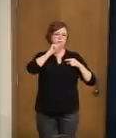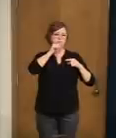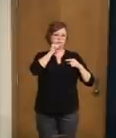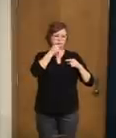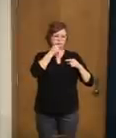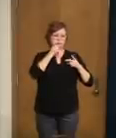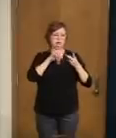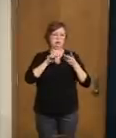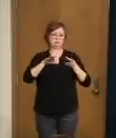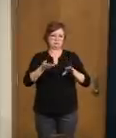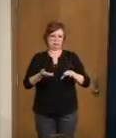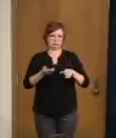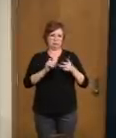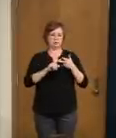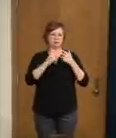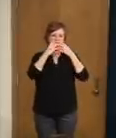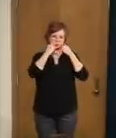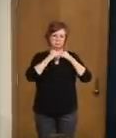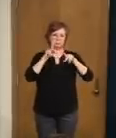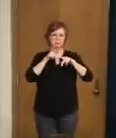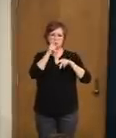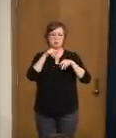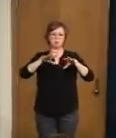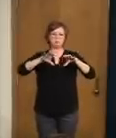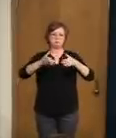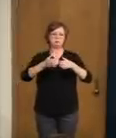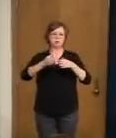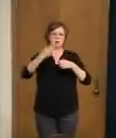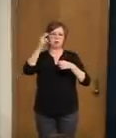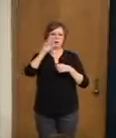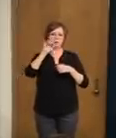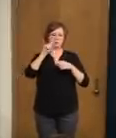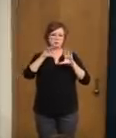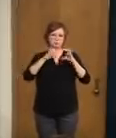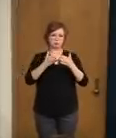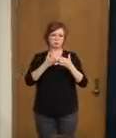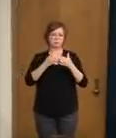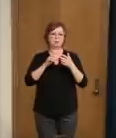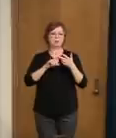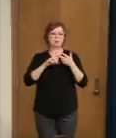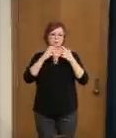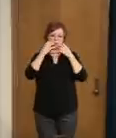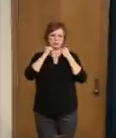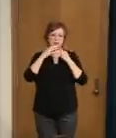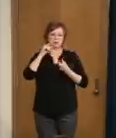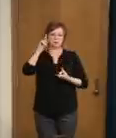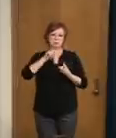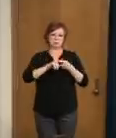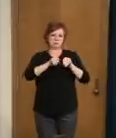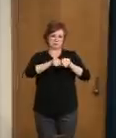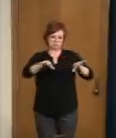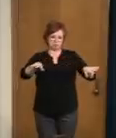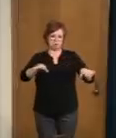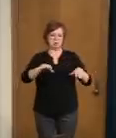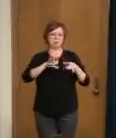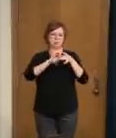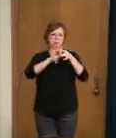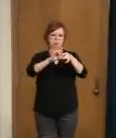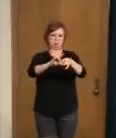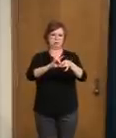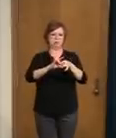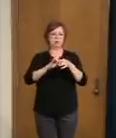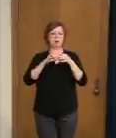vulnerable, protecting our healthcare capacity, minimizing spread, and also protecting our critical infrastructure. These